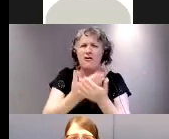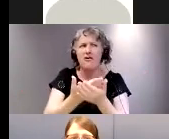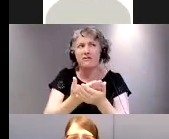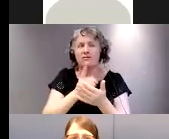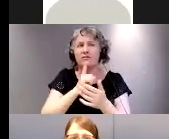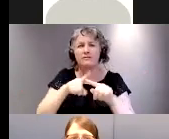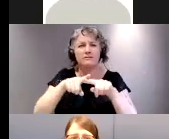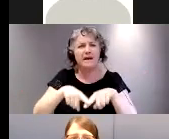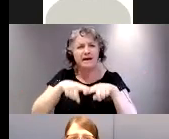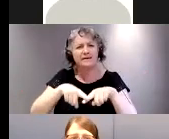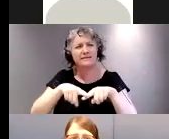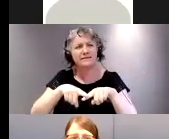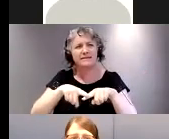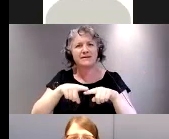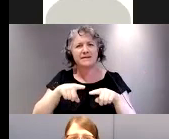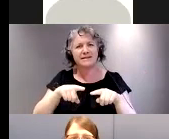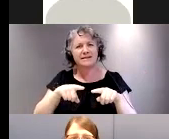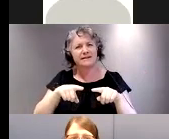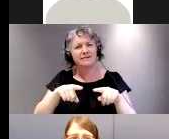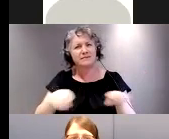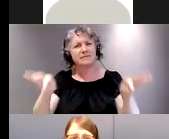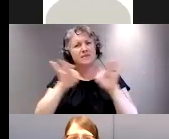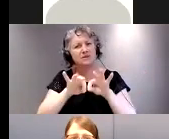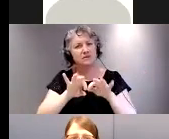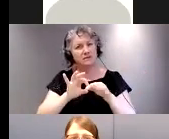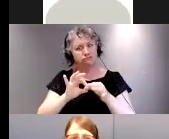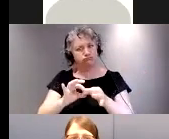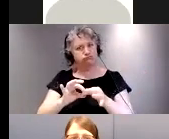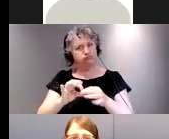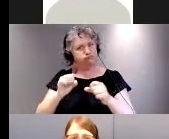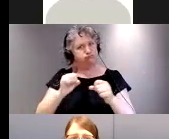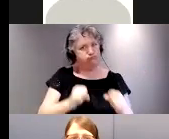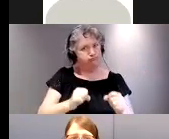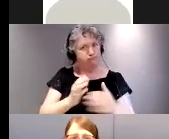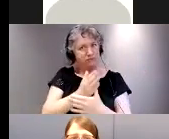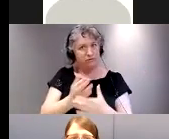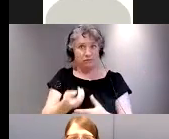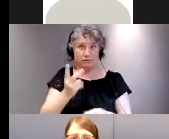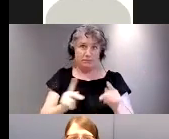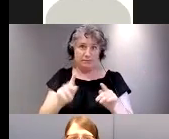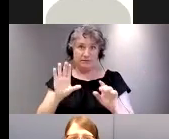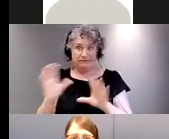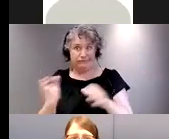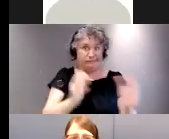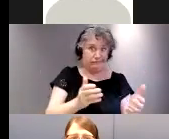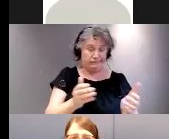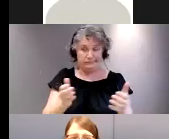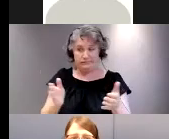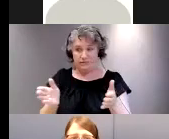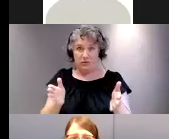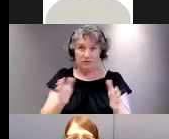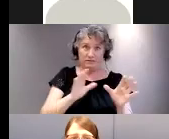divorce, we're dealing with a significant relationship between two parties. And it could be, it looks very different when